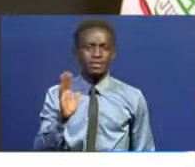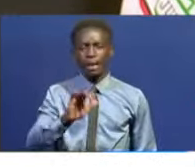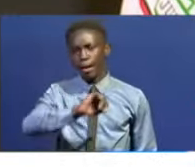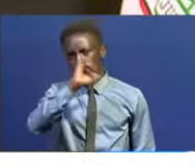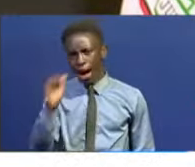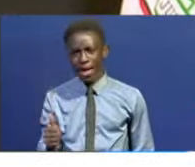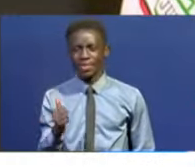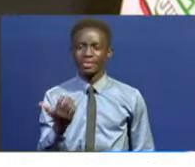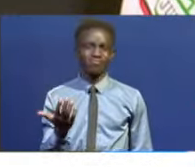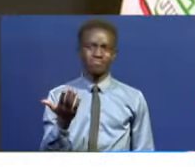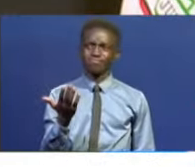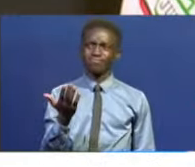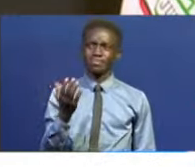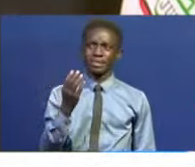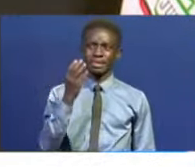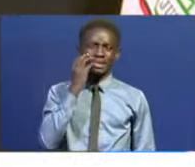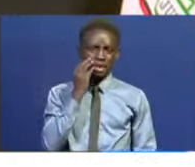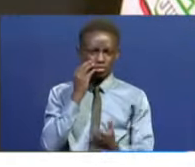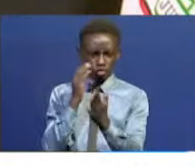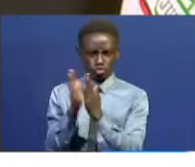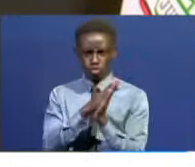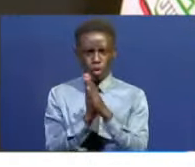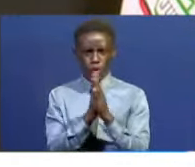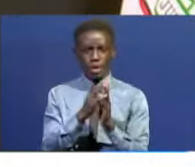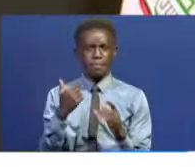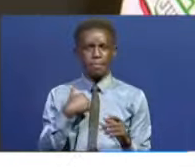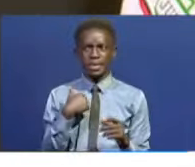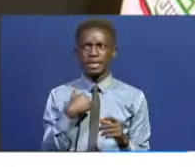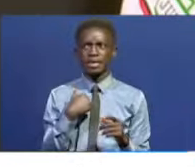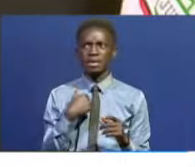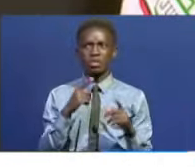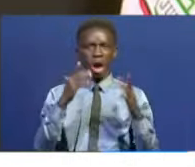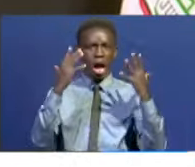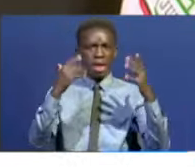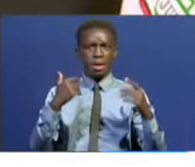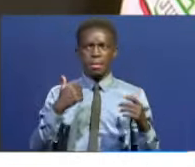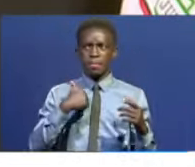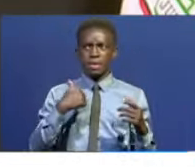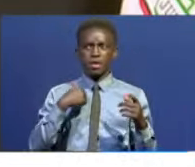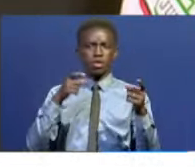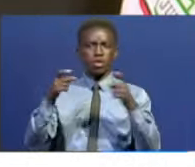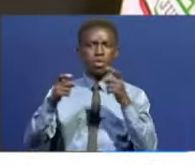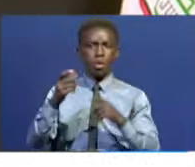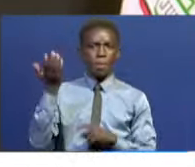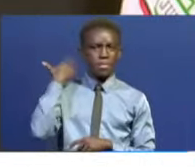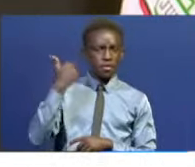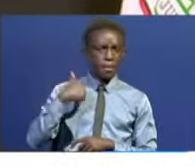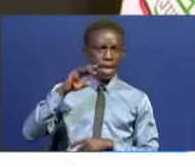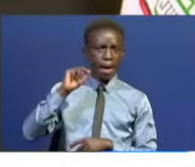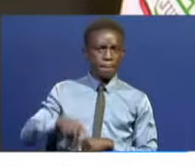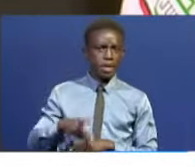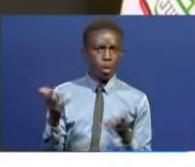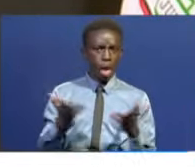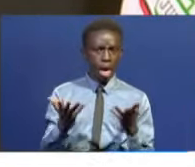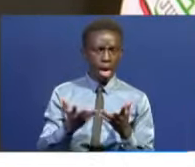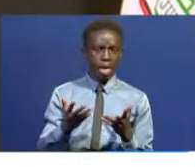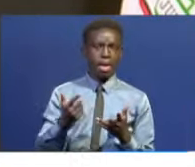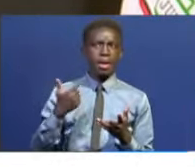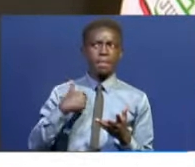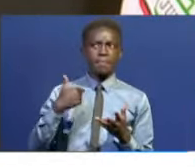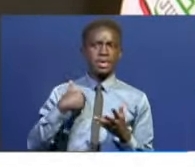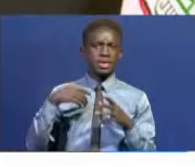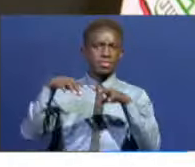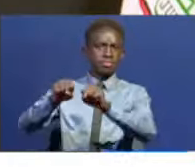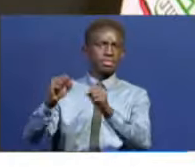absurd that I have taken control of a local cooperative society in Madira constituency where I was a member of parliament. This is